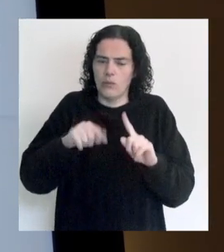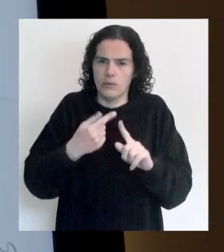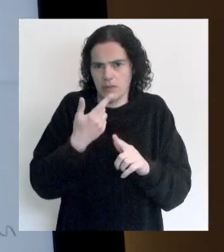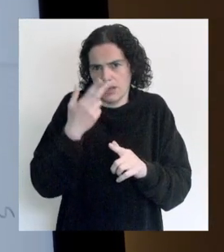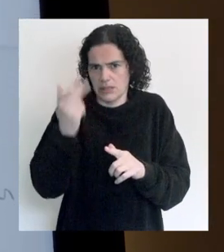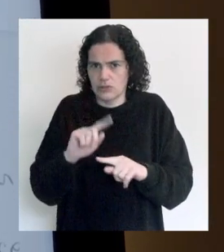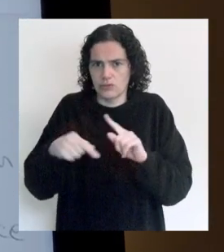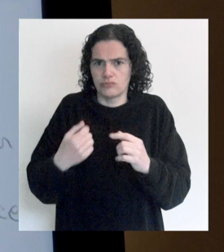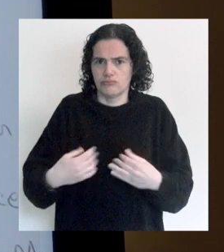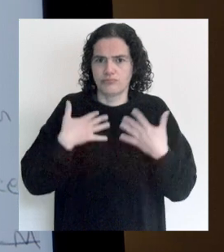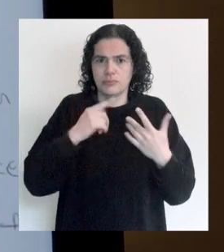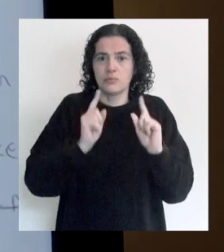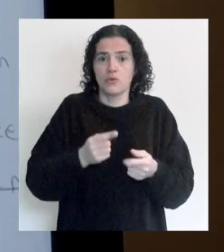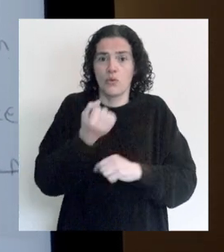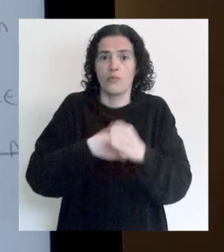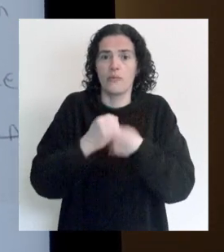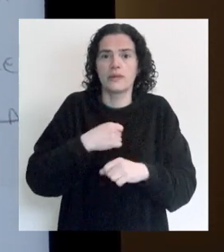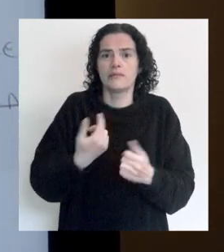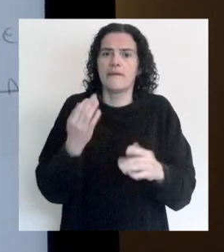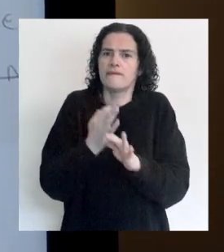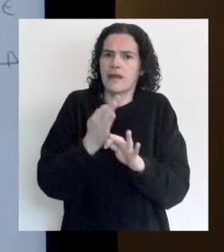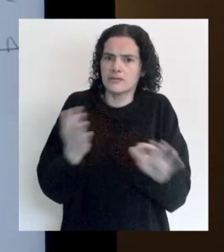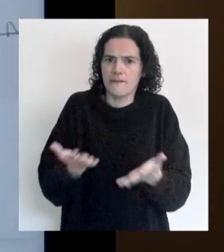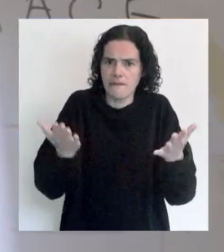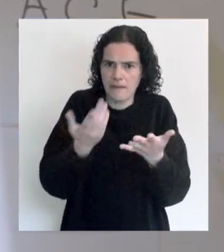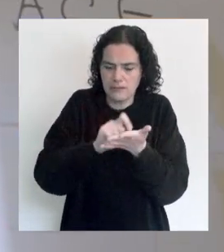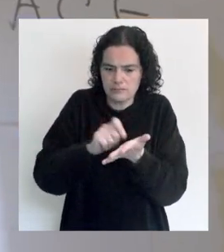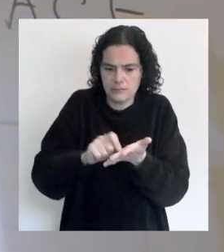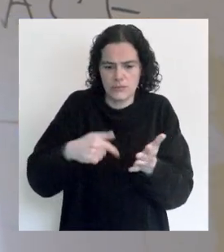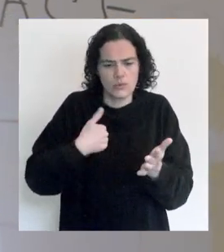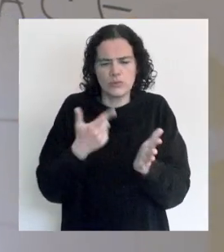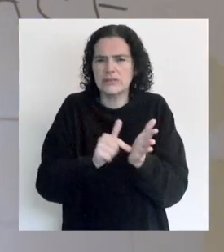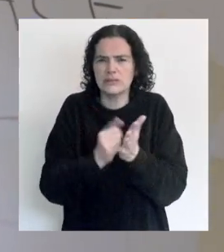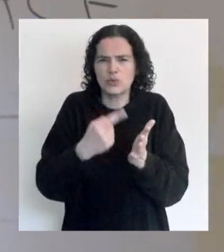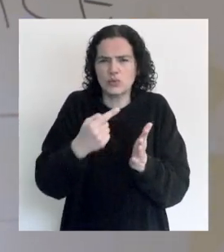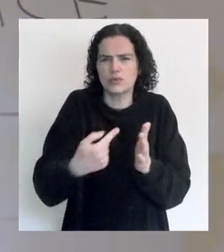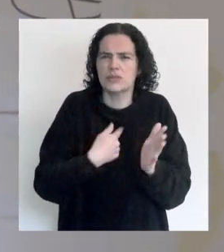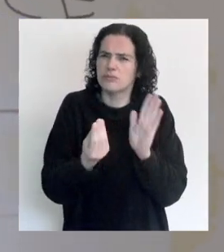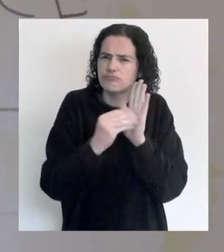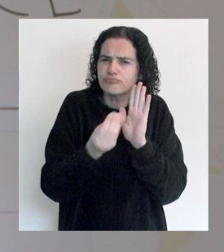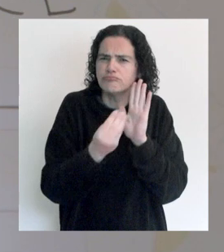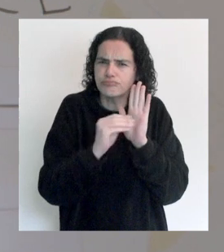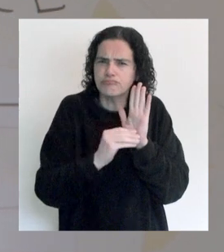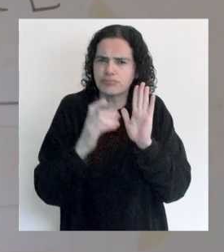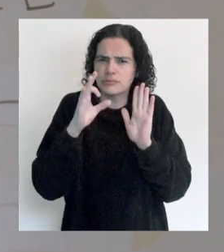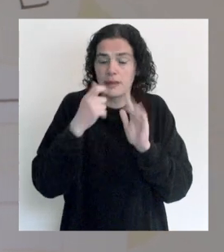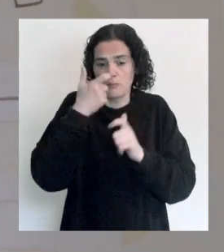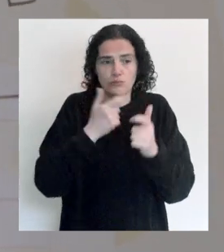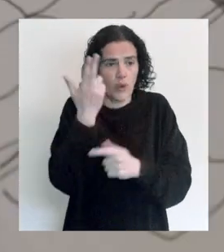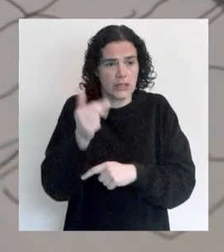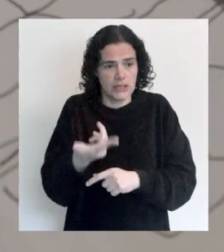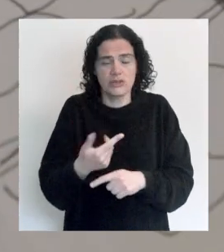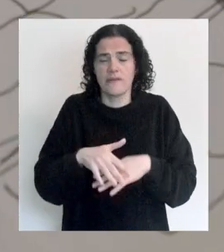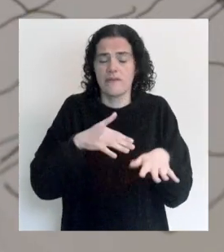Eco, decided to launch a movement to celebrate handwriting and doodling every day, and I post every day a handwritten note or a doodle by an